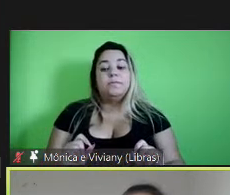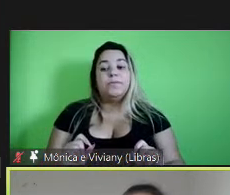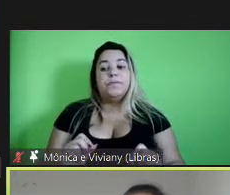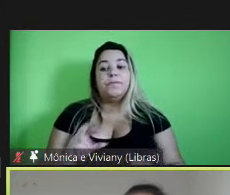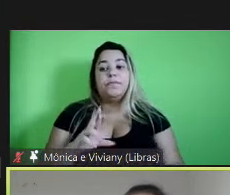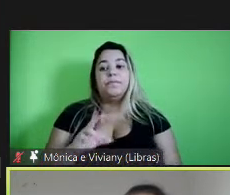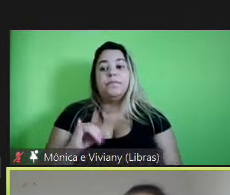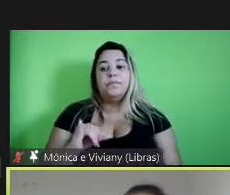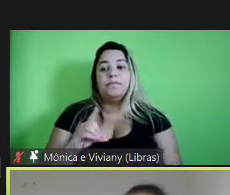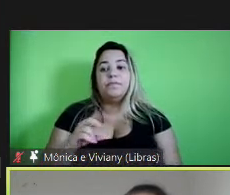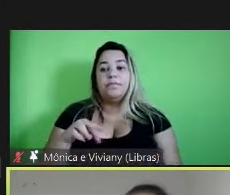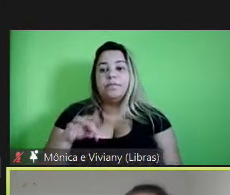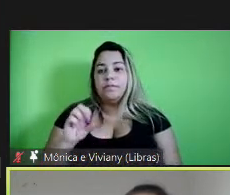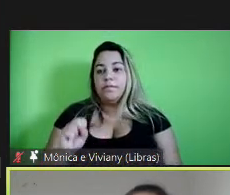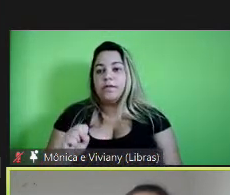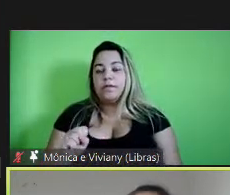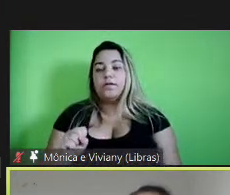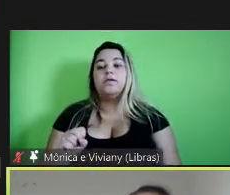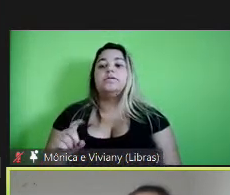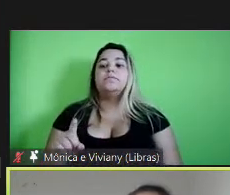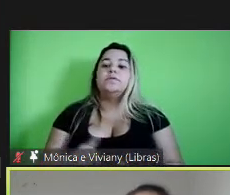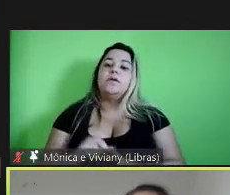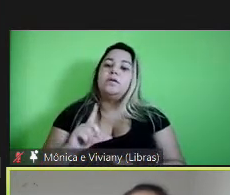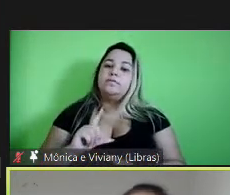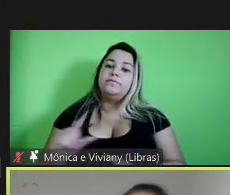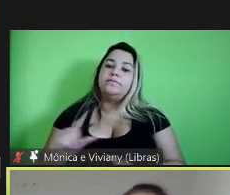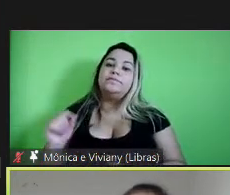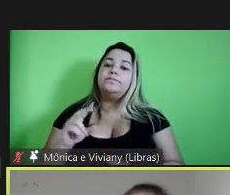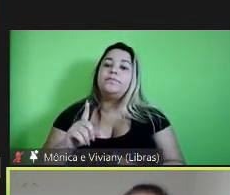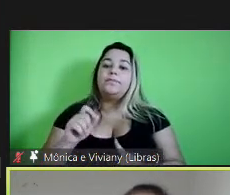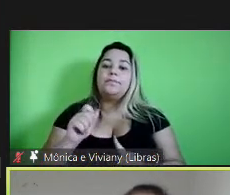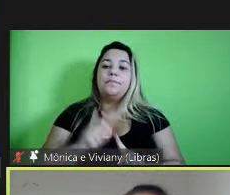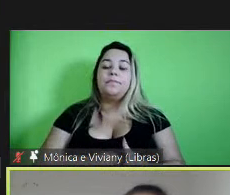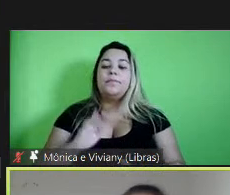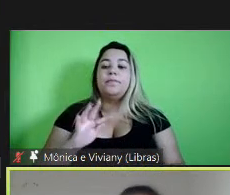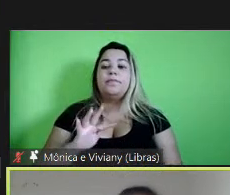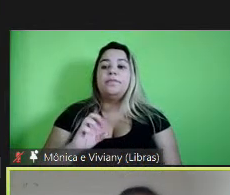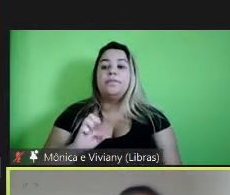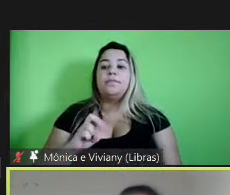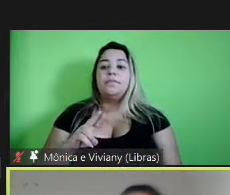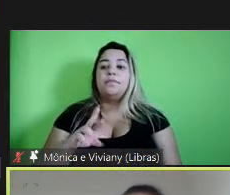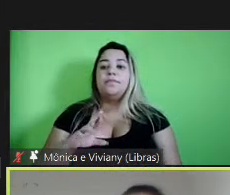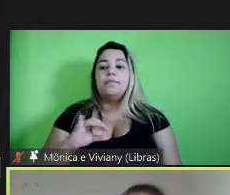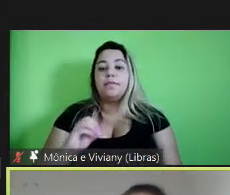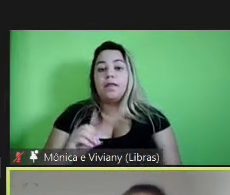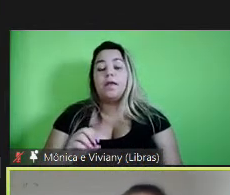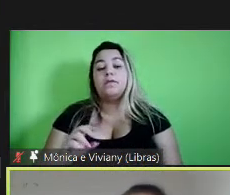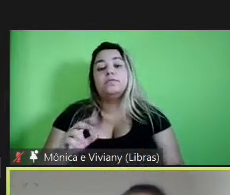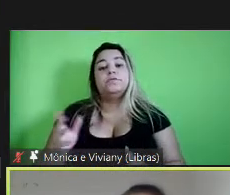residents team. So some of them are leaving now in the beginning of February, then there will be a new